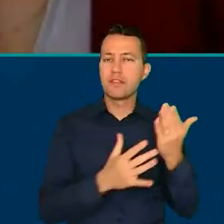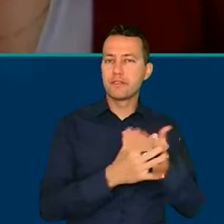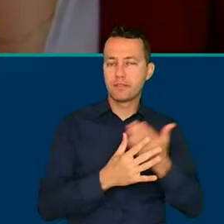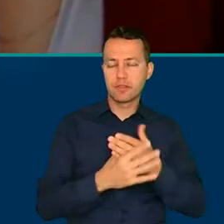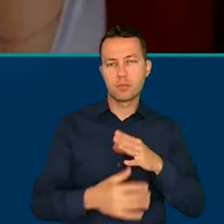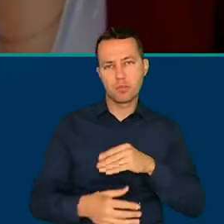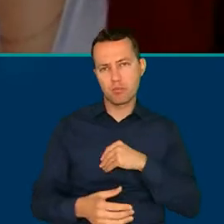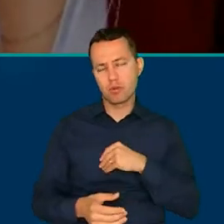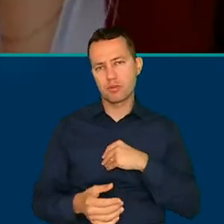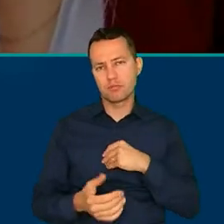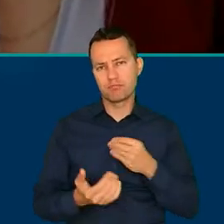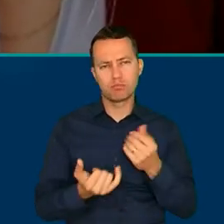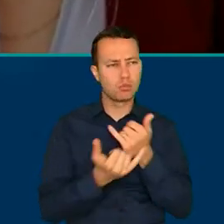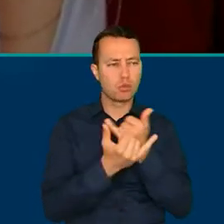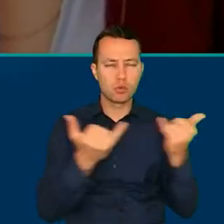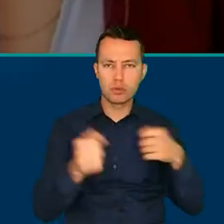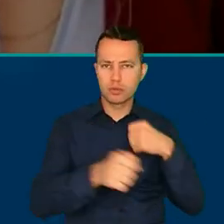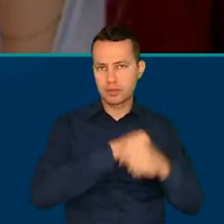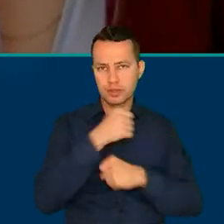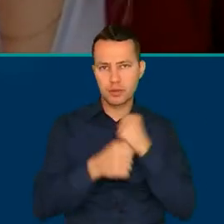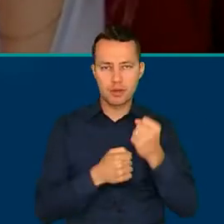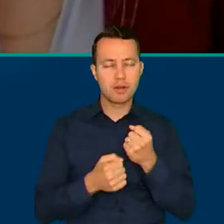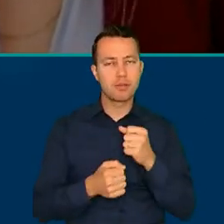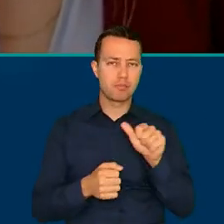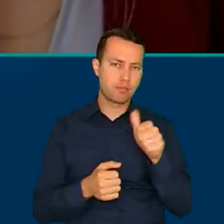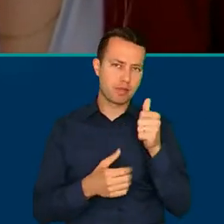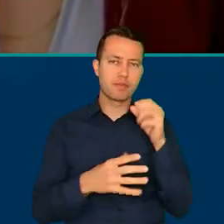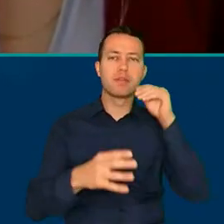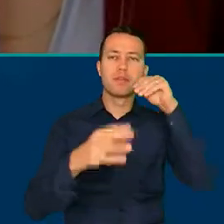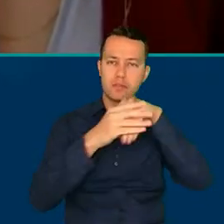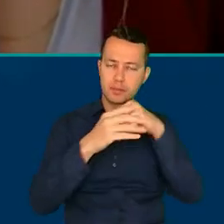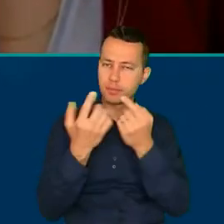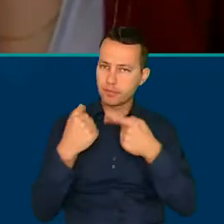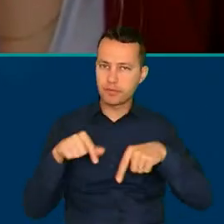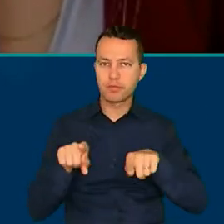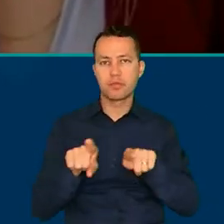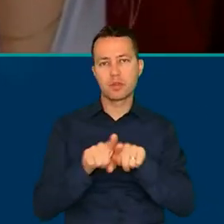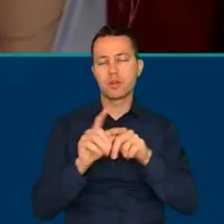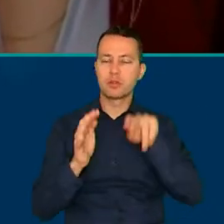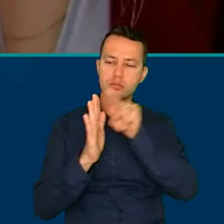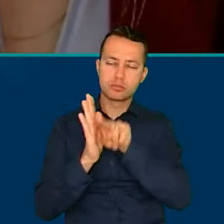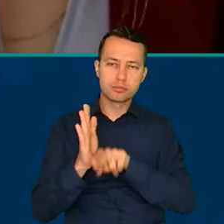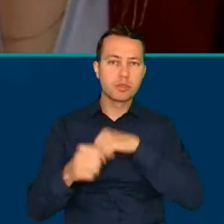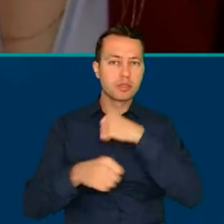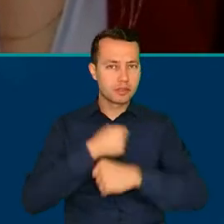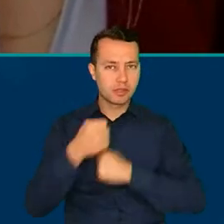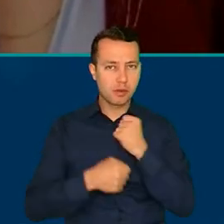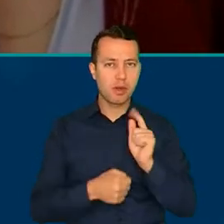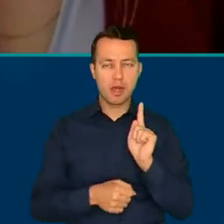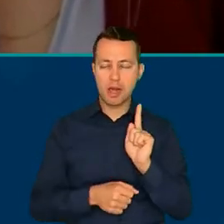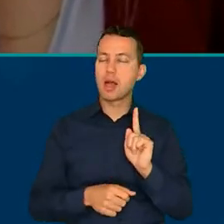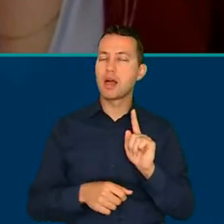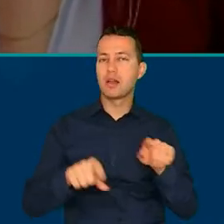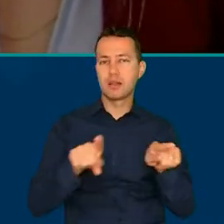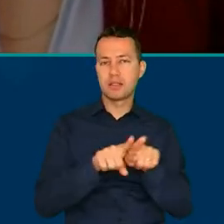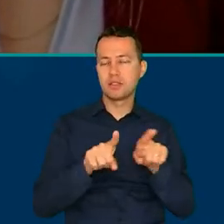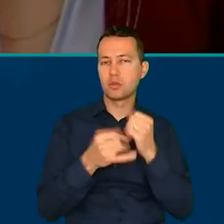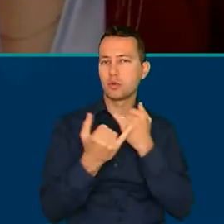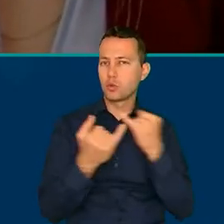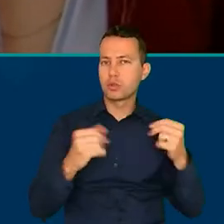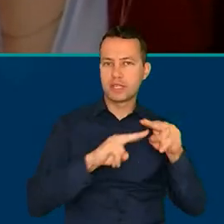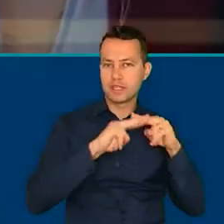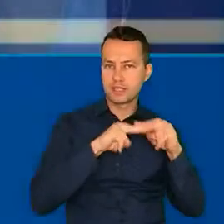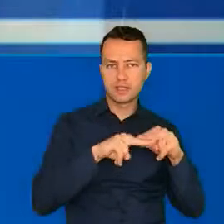your operation. You can come across implementation of due diligence and different tools